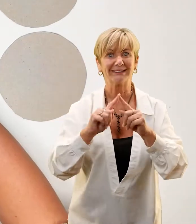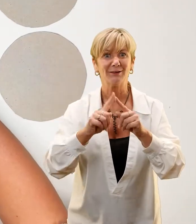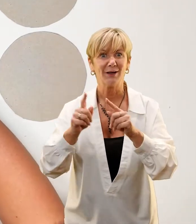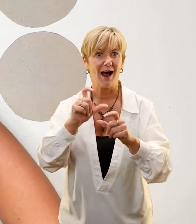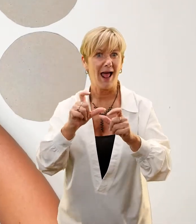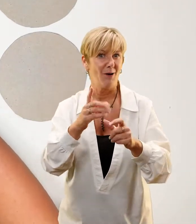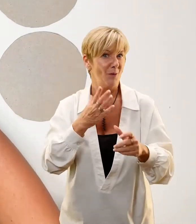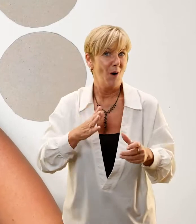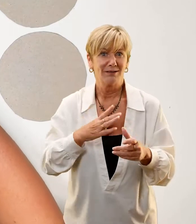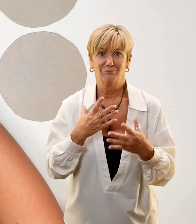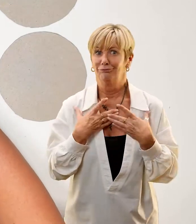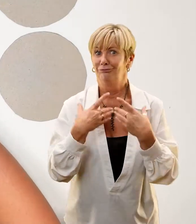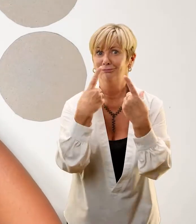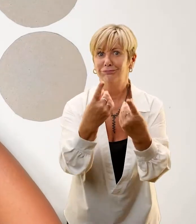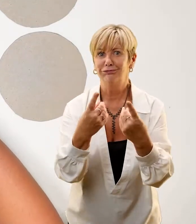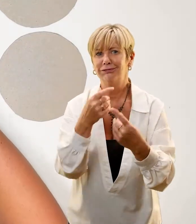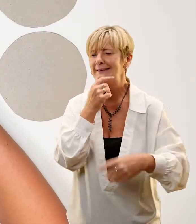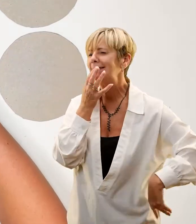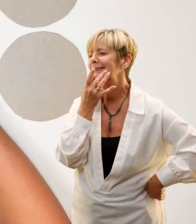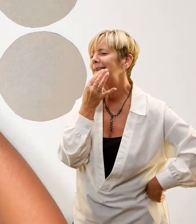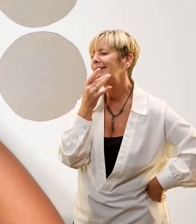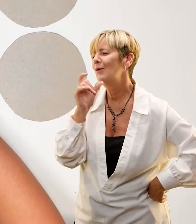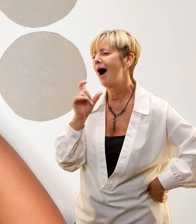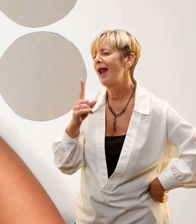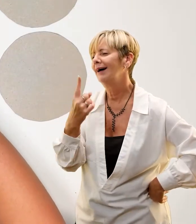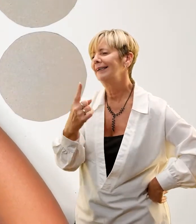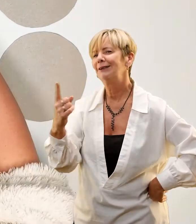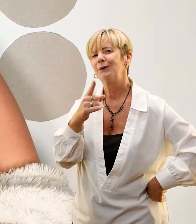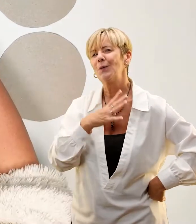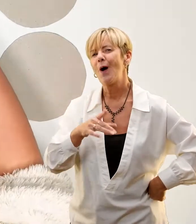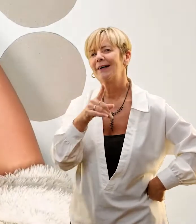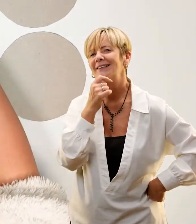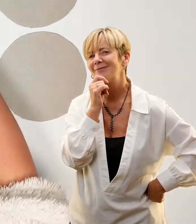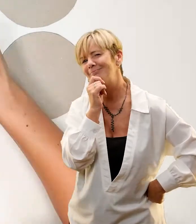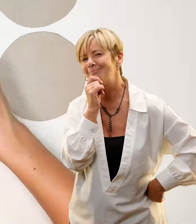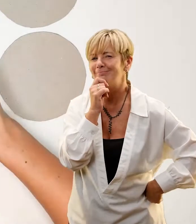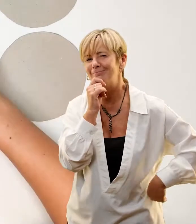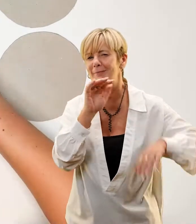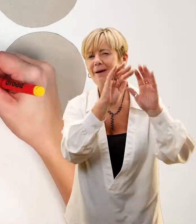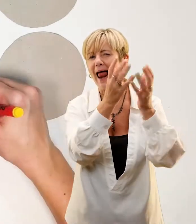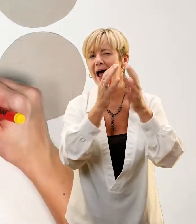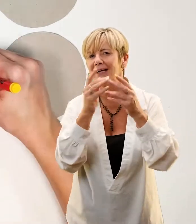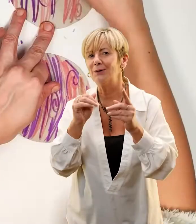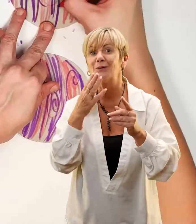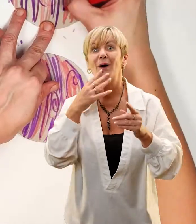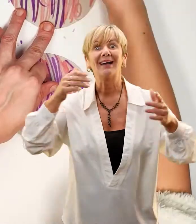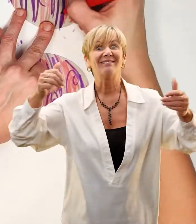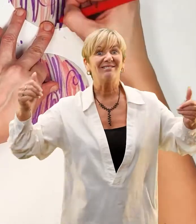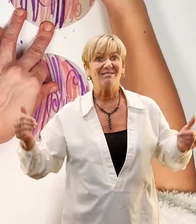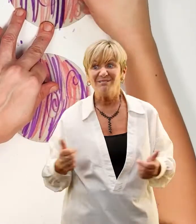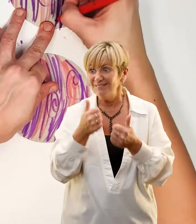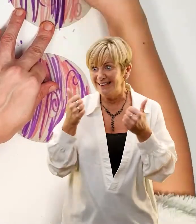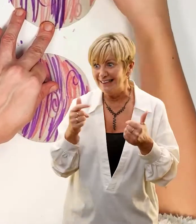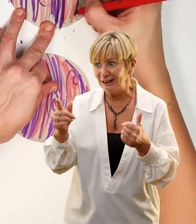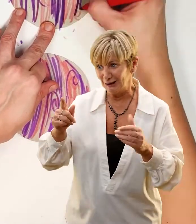for every planet. Cut out your circles so you end up with a range of different